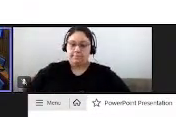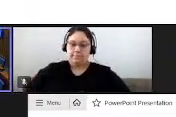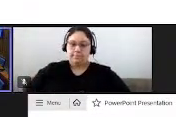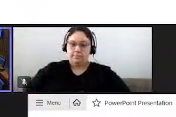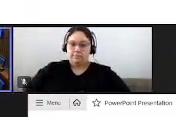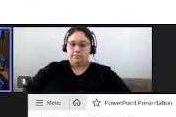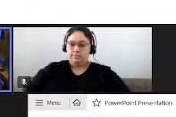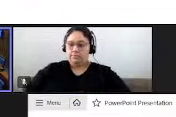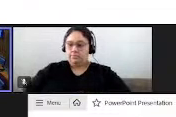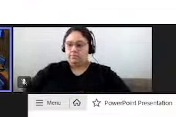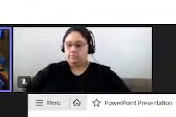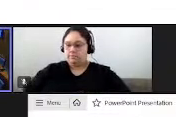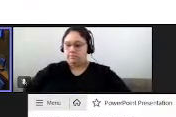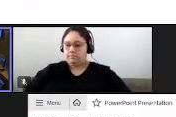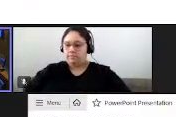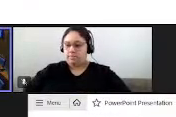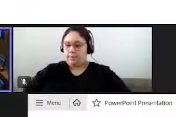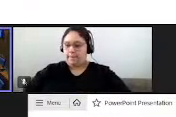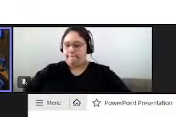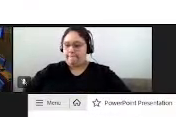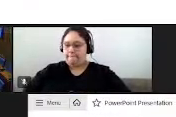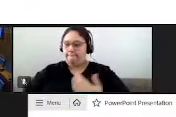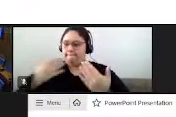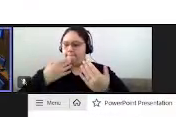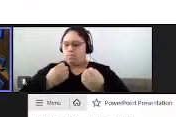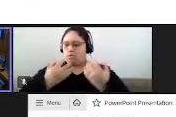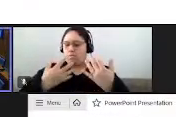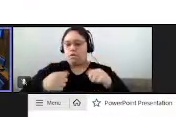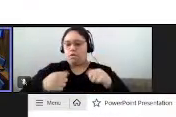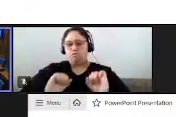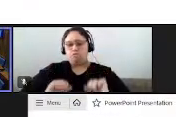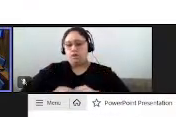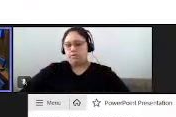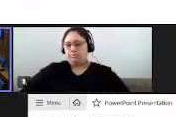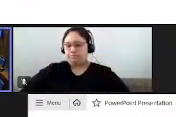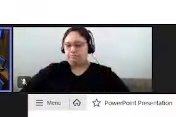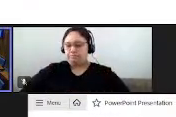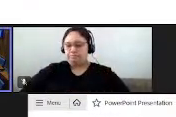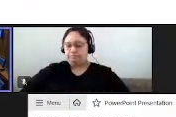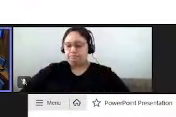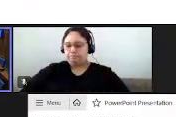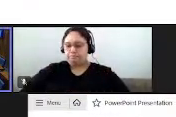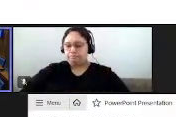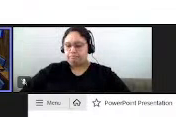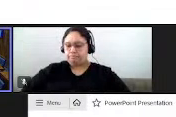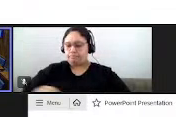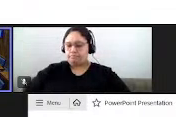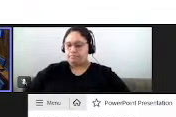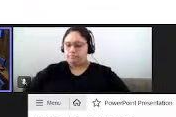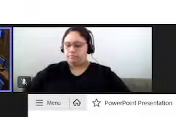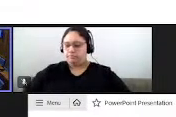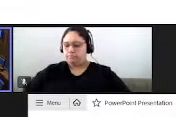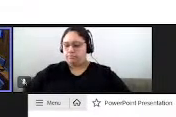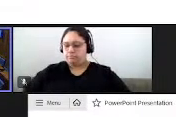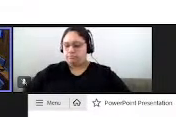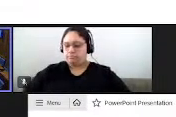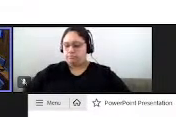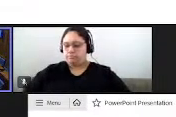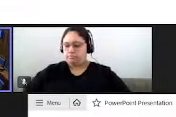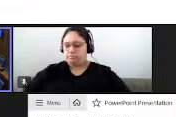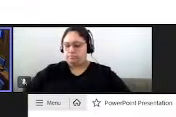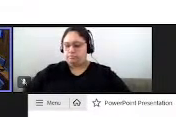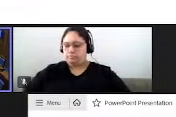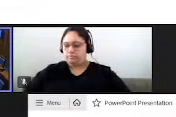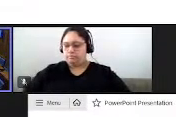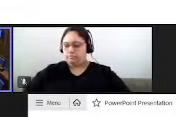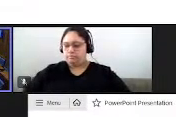Thank you very much, Chair. But now what I'm trying to find out is, maybe Secretary